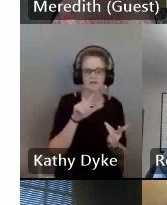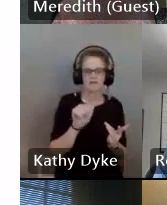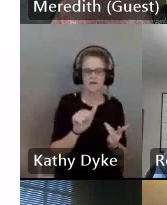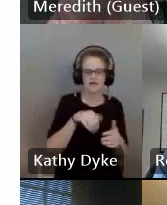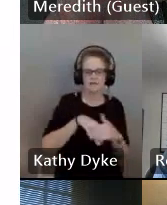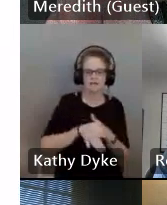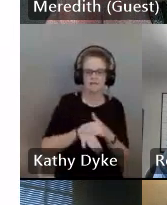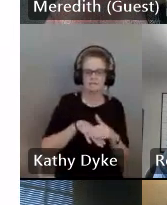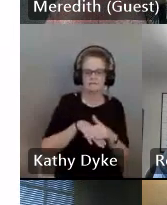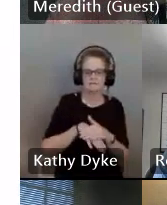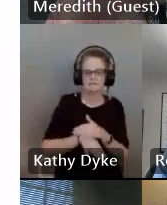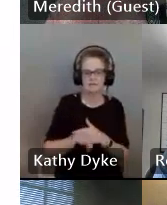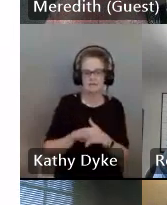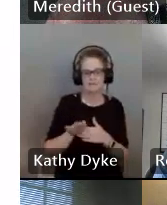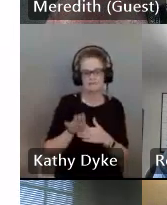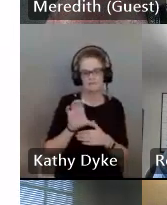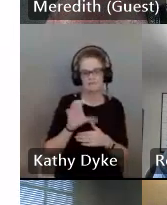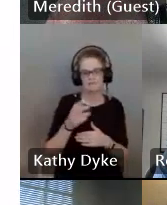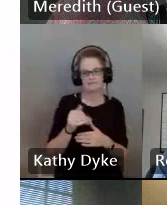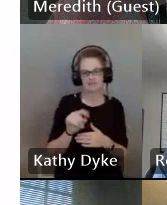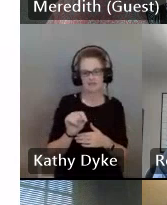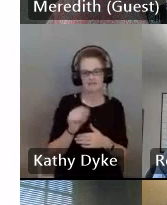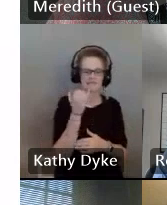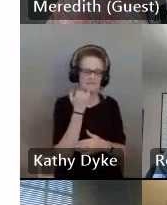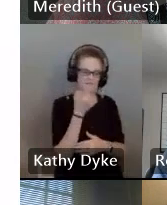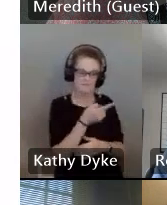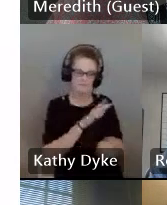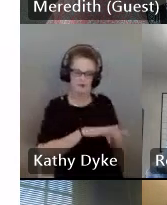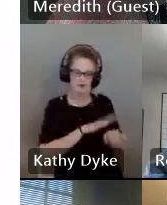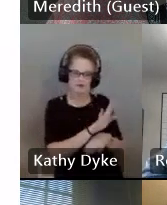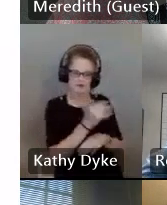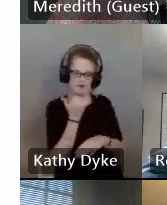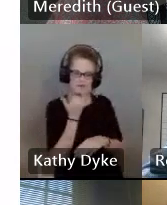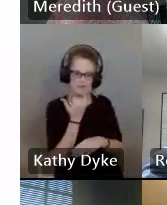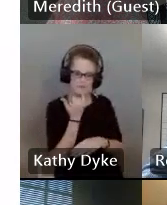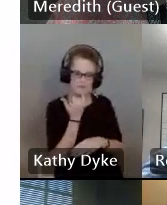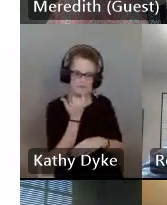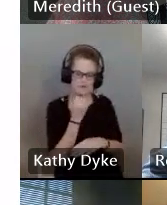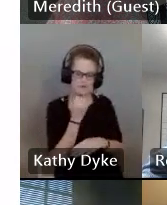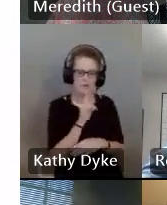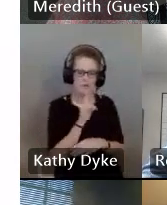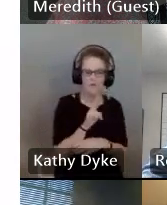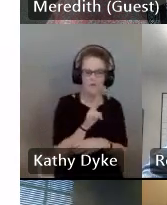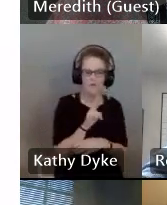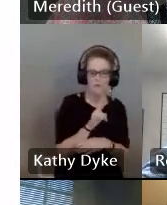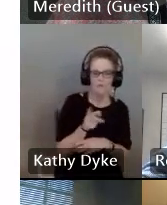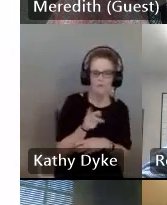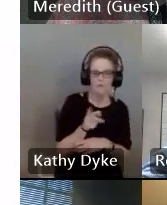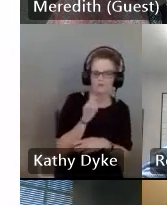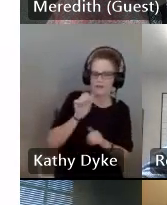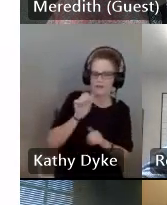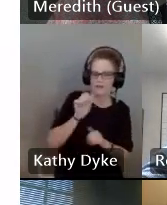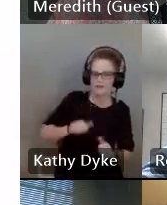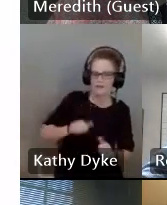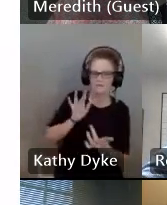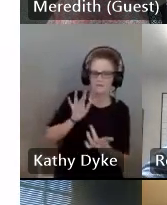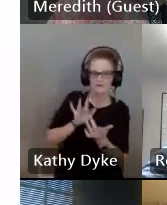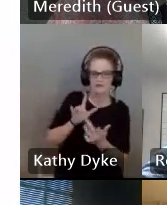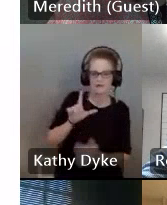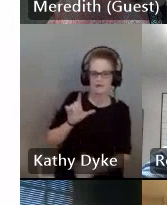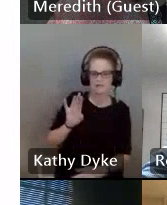chat. And if they are on their phone or they are unable to reach it, to